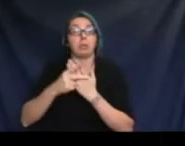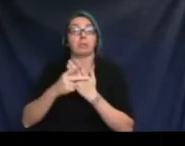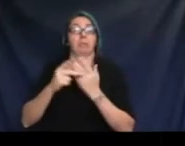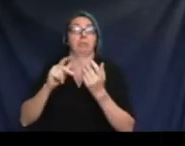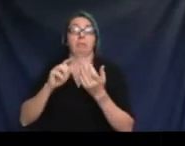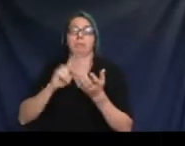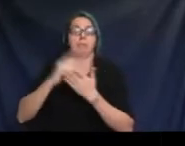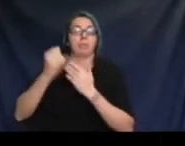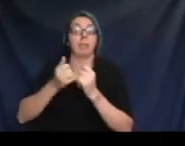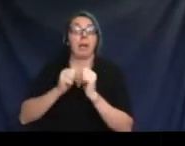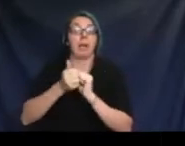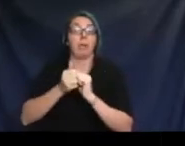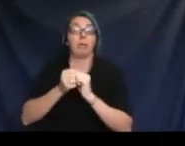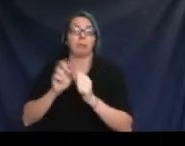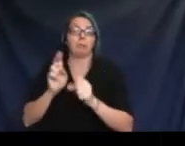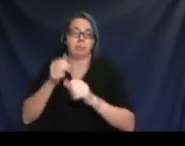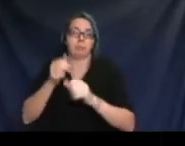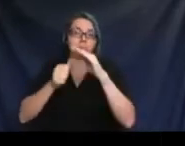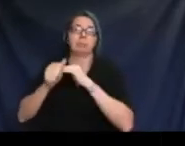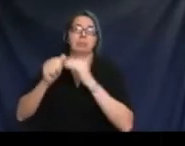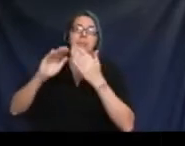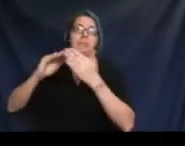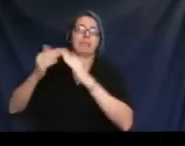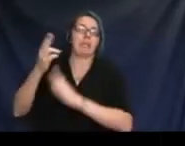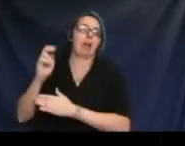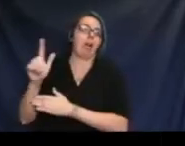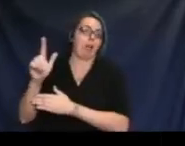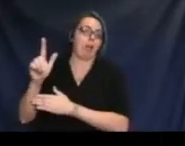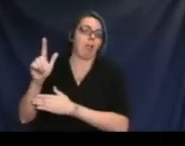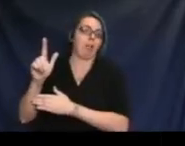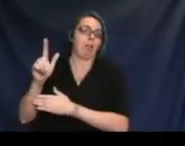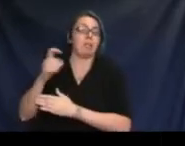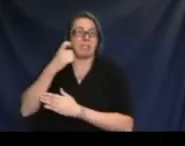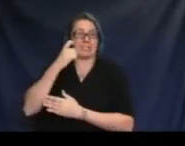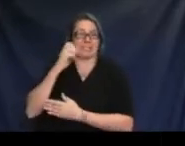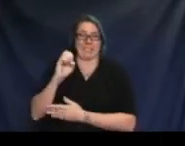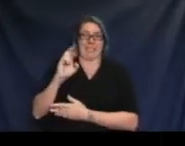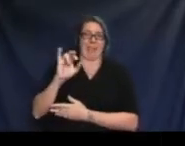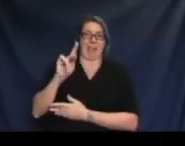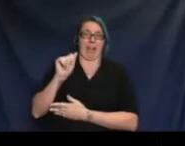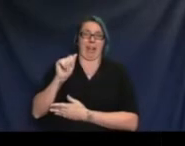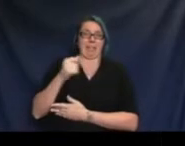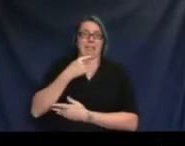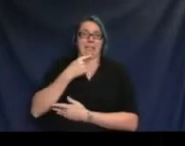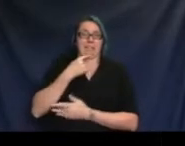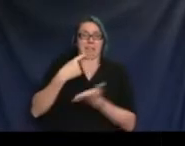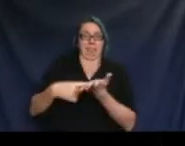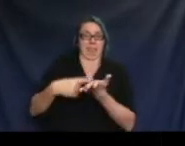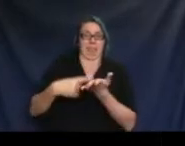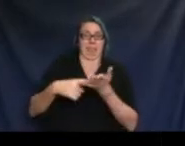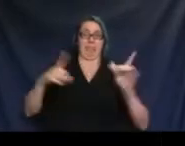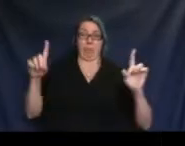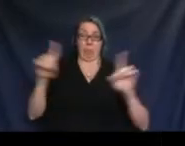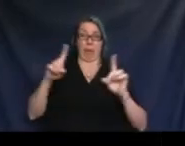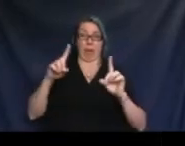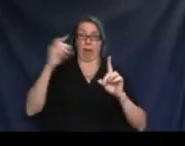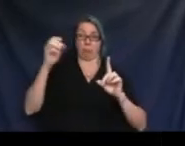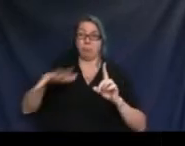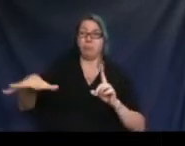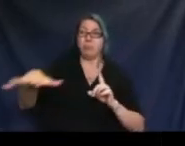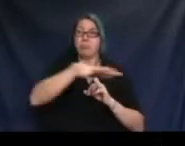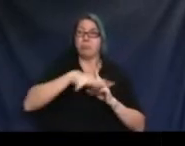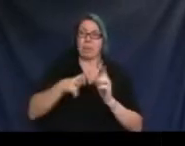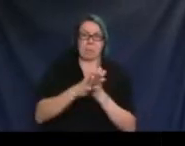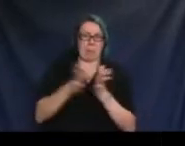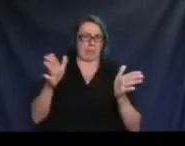So Erica mentioned sites in her project, and that is something that is difficult. Finding a site or